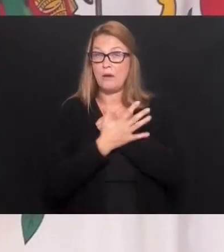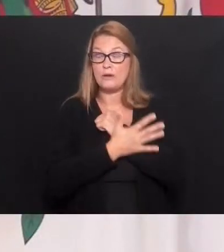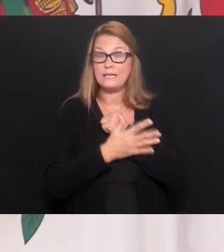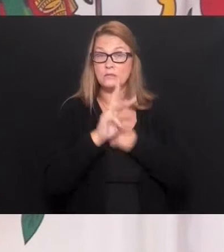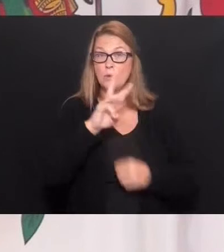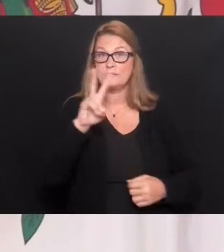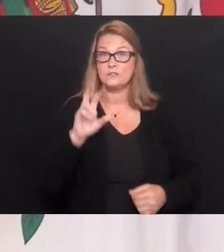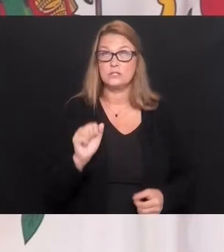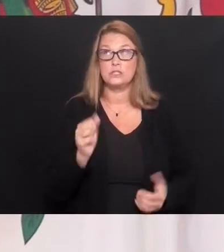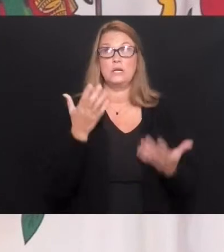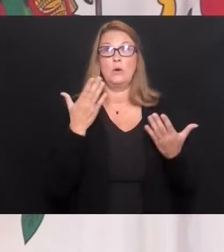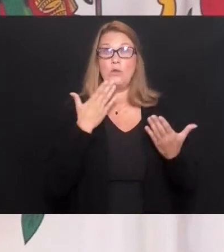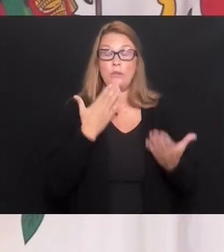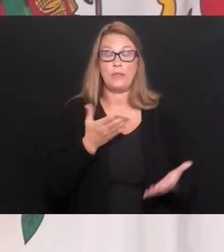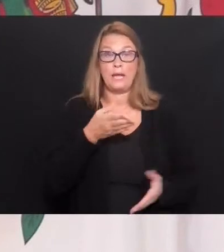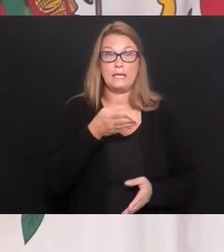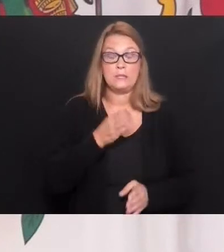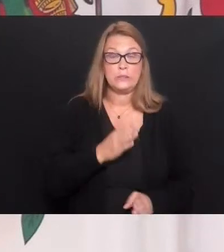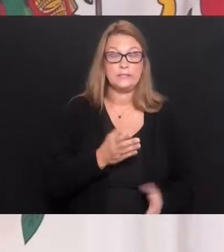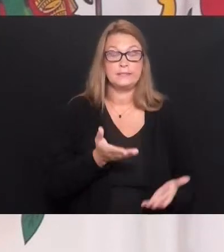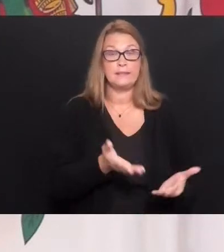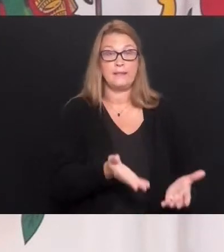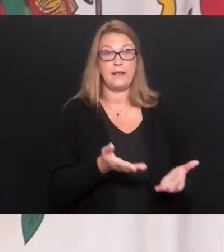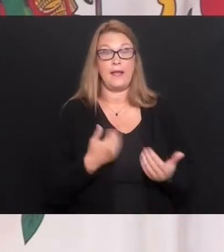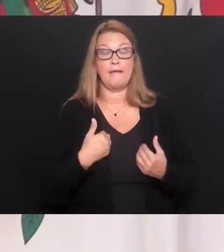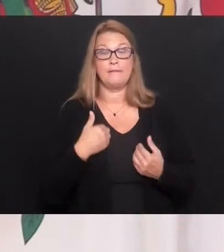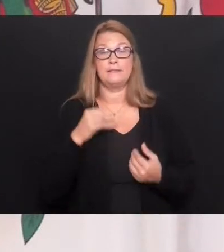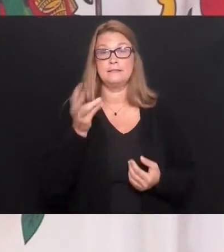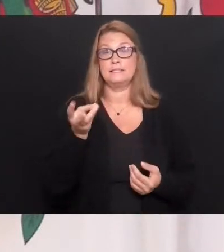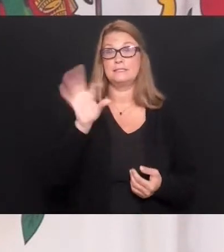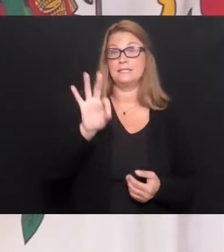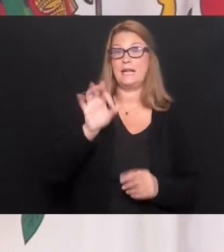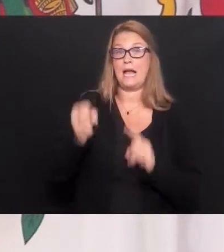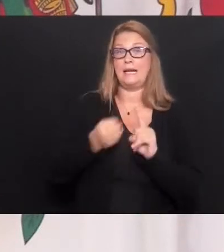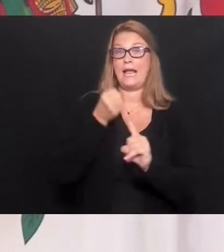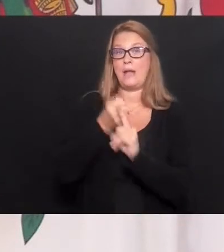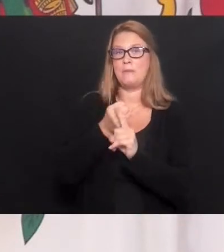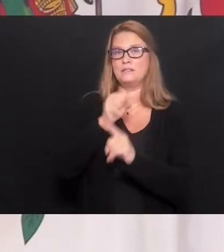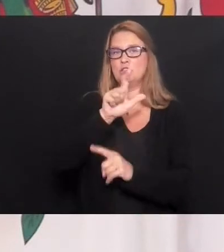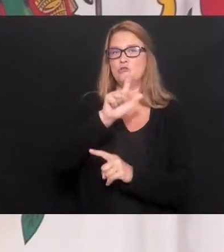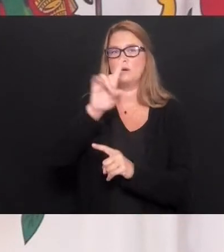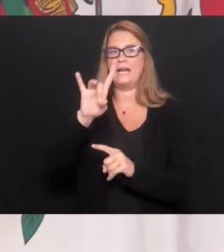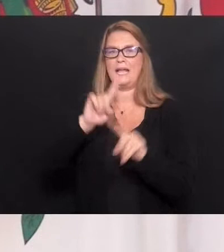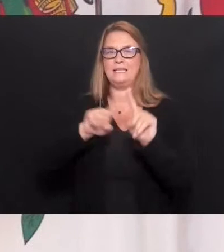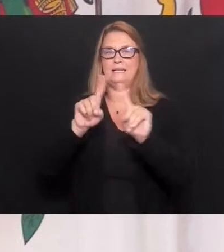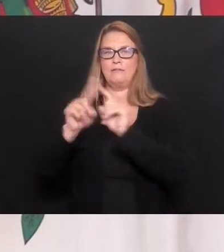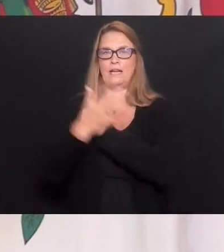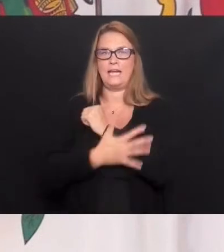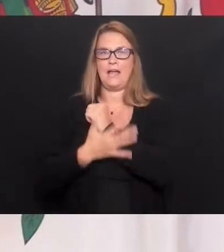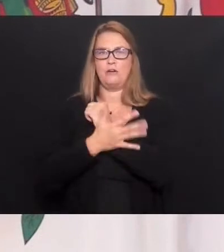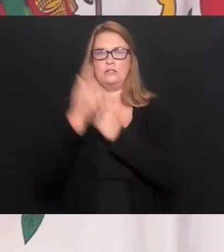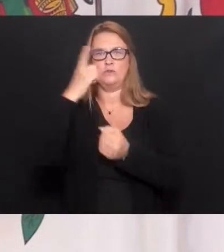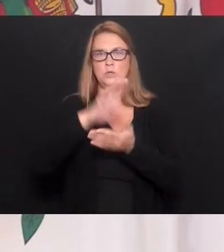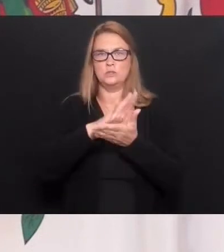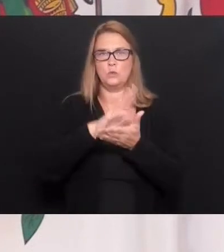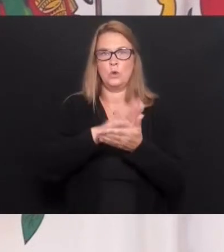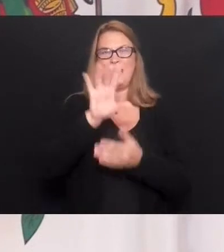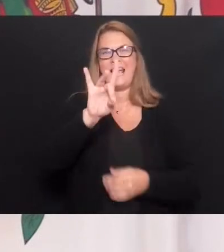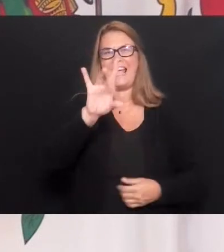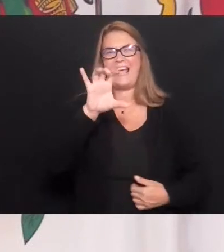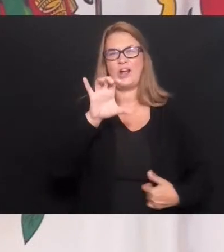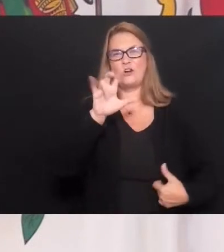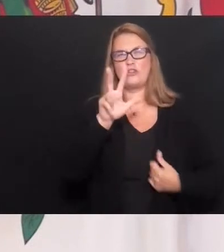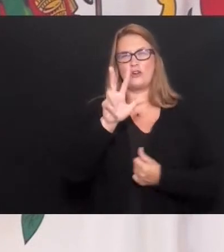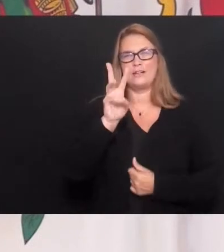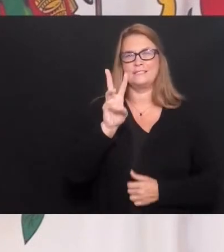thank goodness. And we have 69 outbreaks in 28 counties on our school kids and